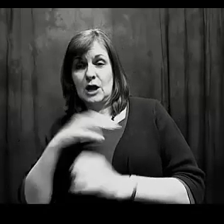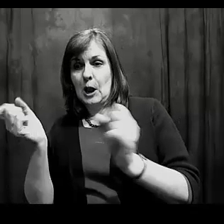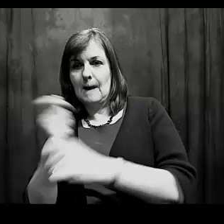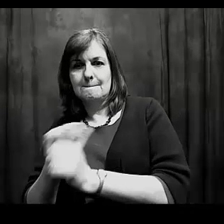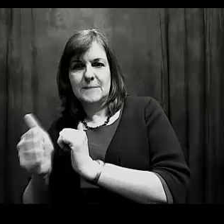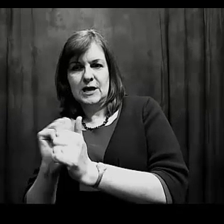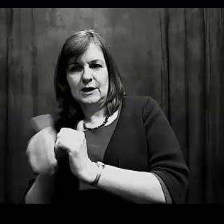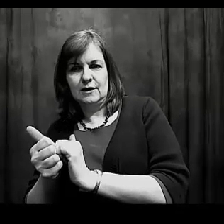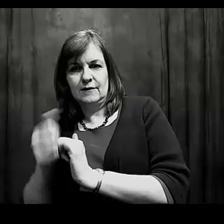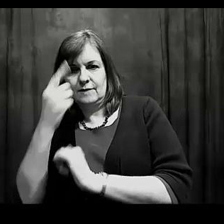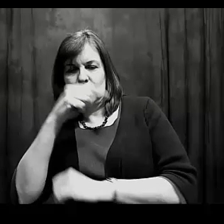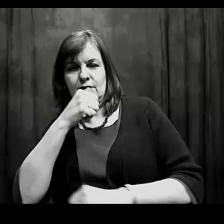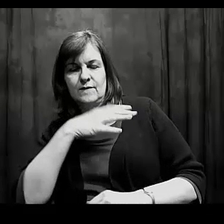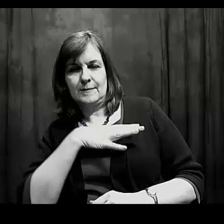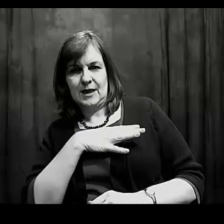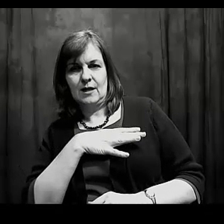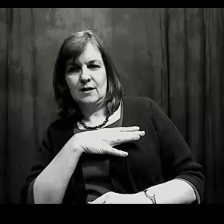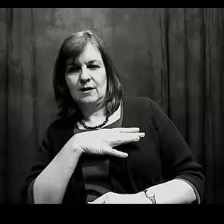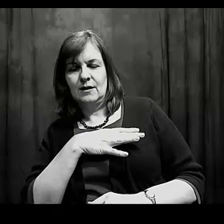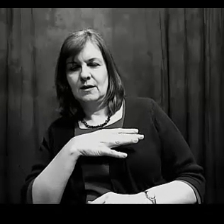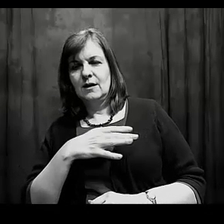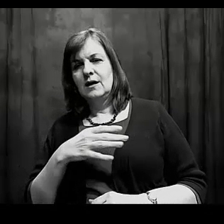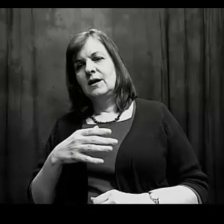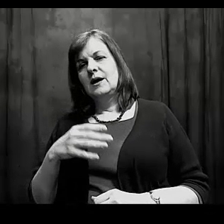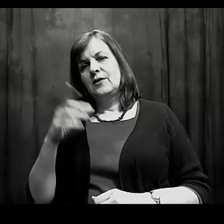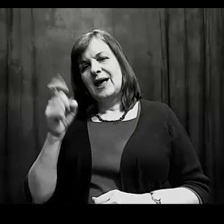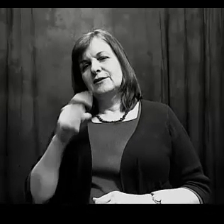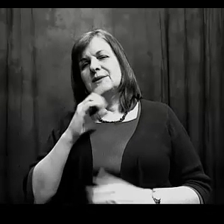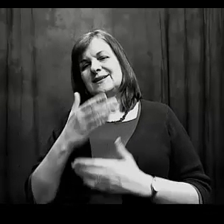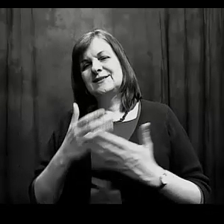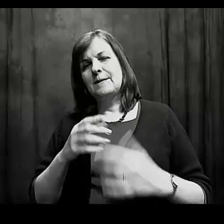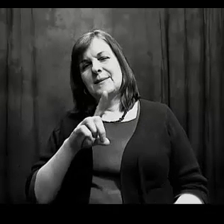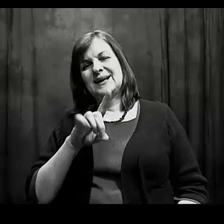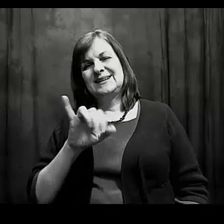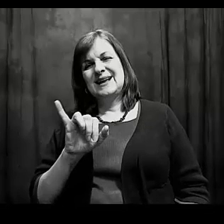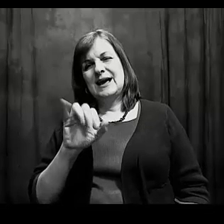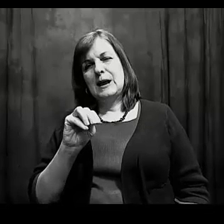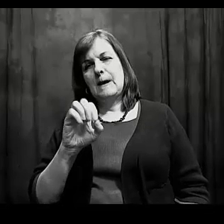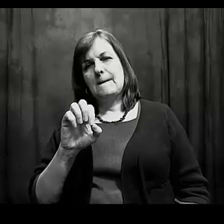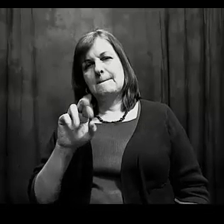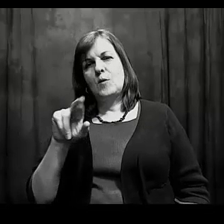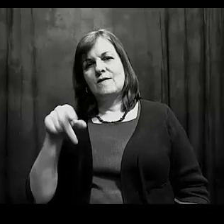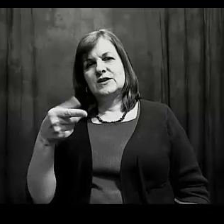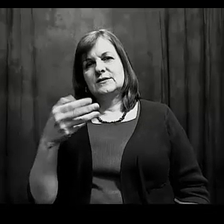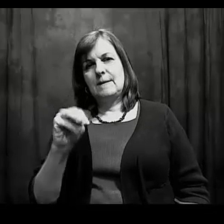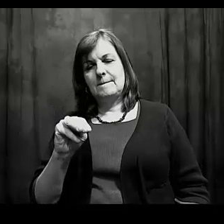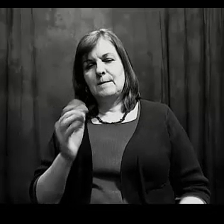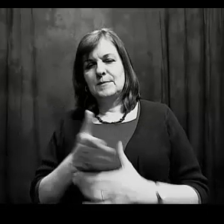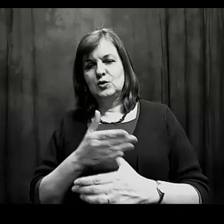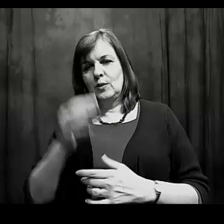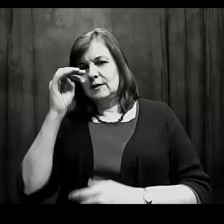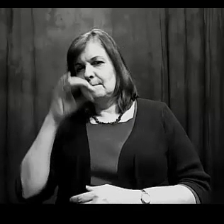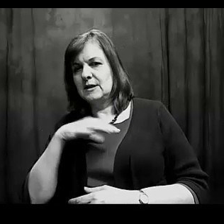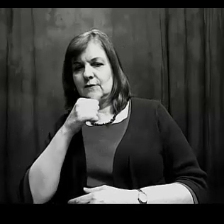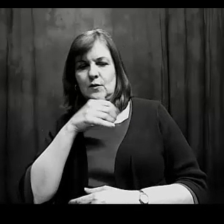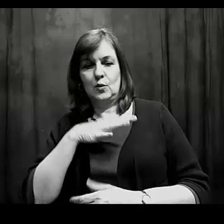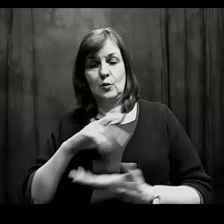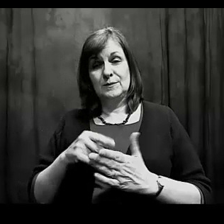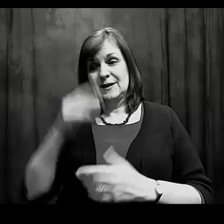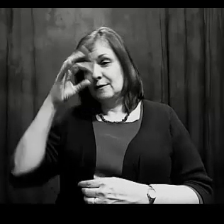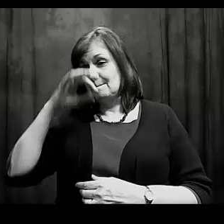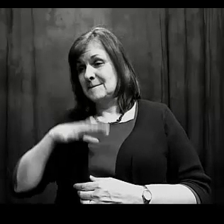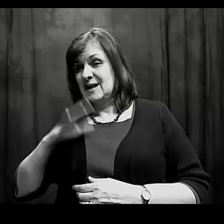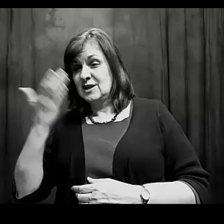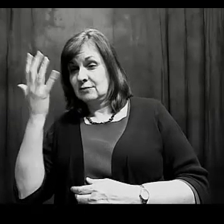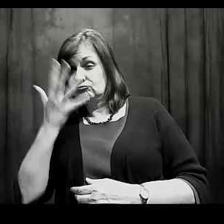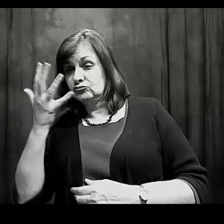if the males are actually going to compete for females, there has to be some sort of dimorphism between the males and females, meaning they have to